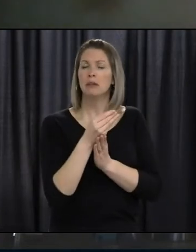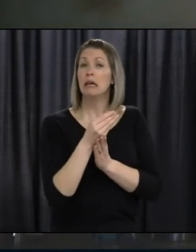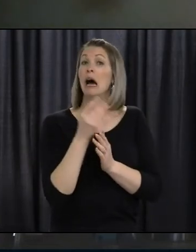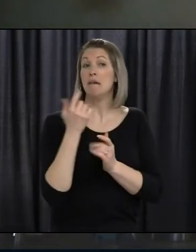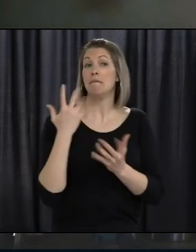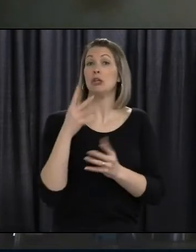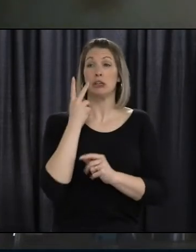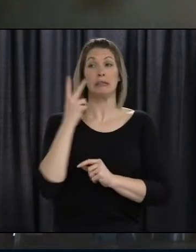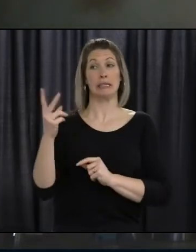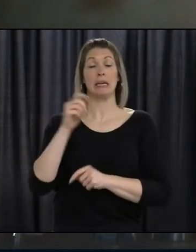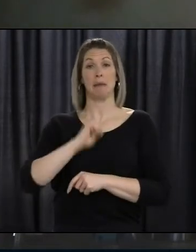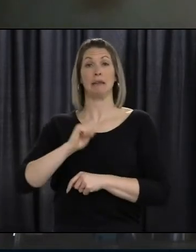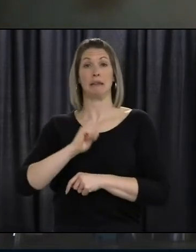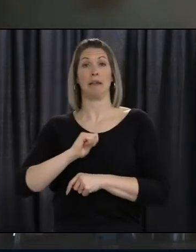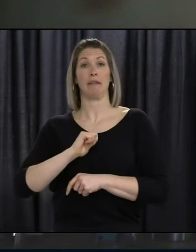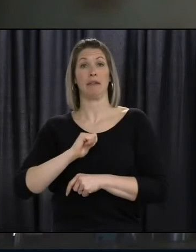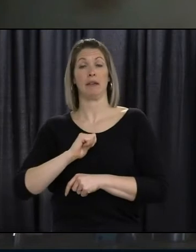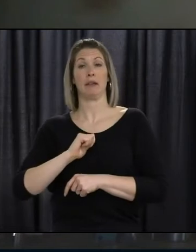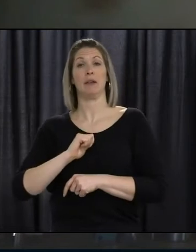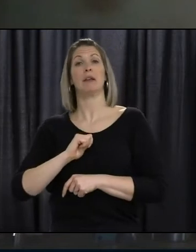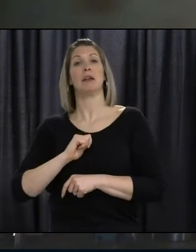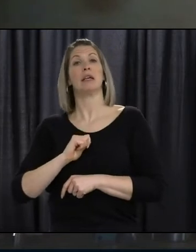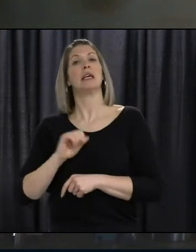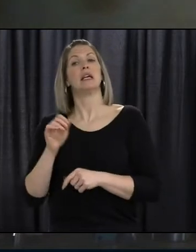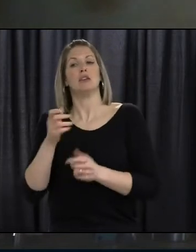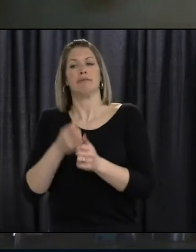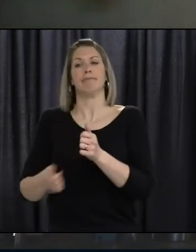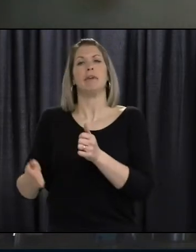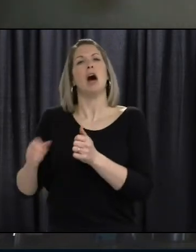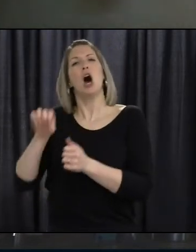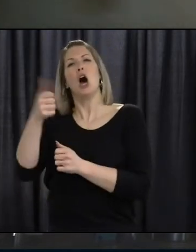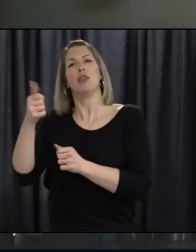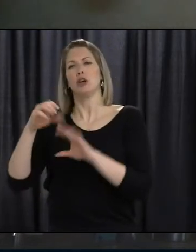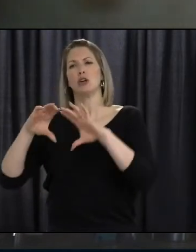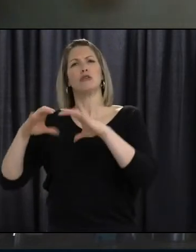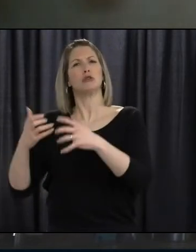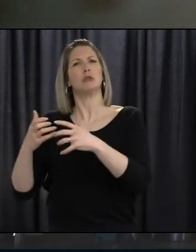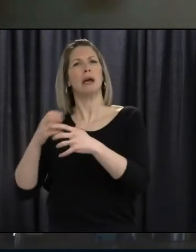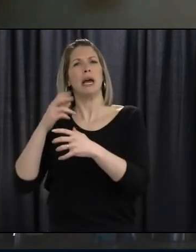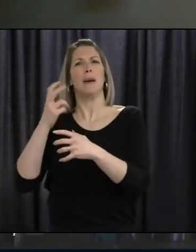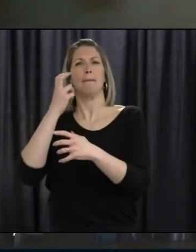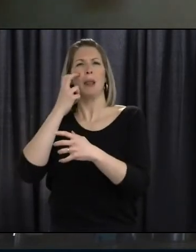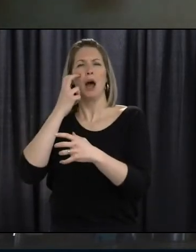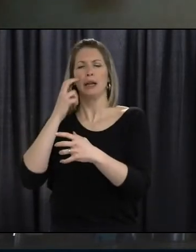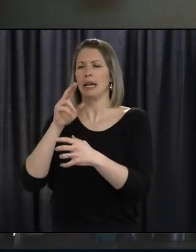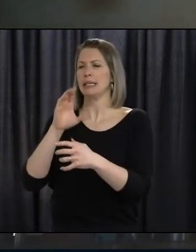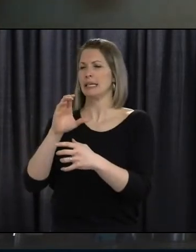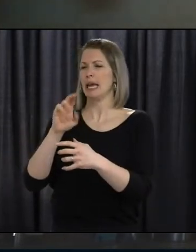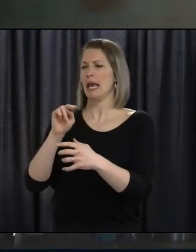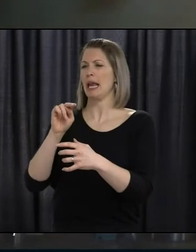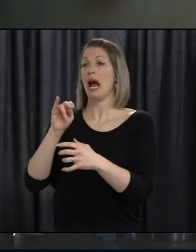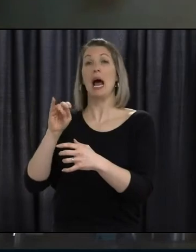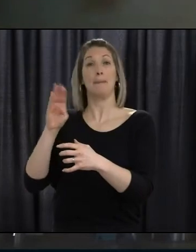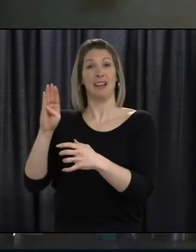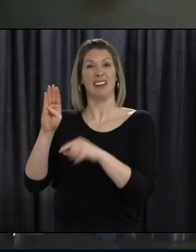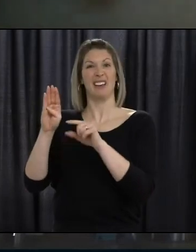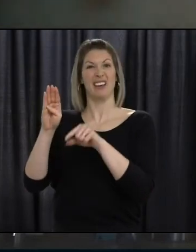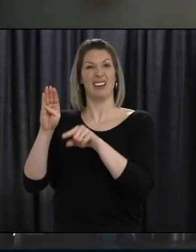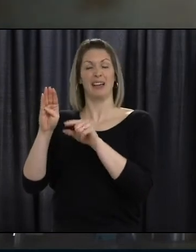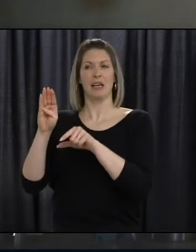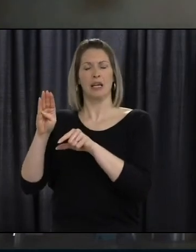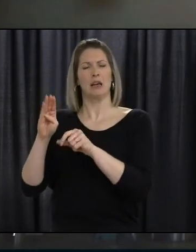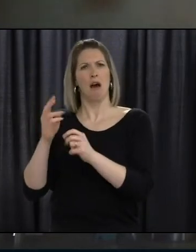through the Canadian National Institute for the Blind, is that of visually impaired people who require,